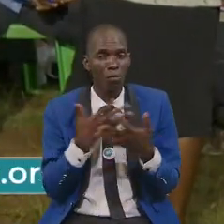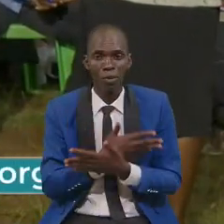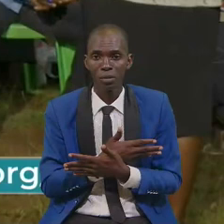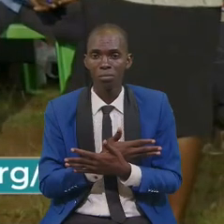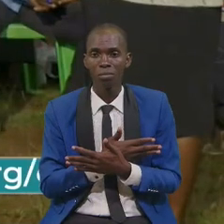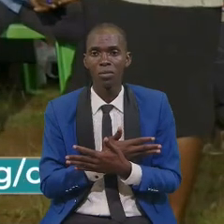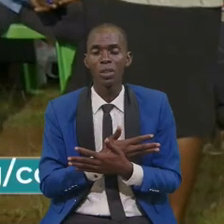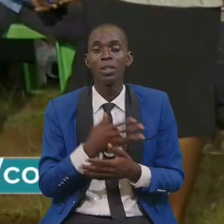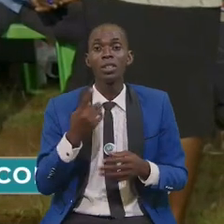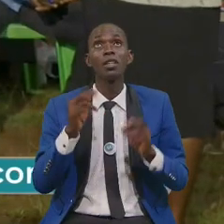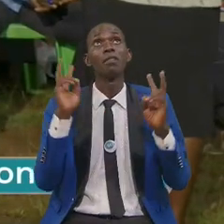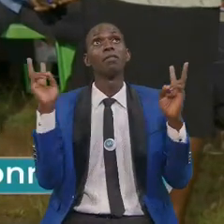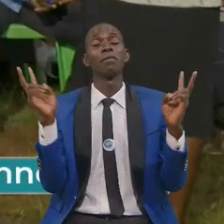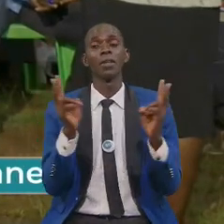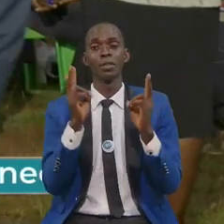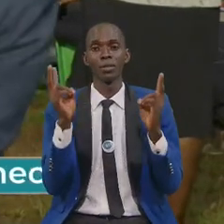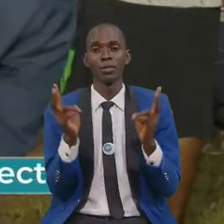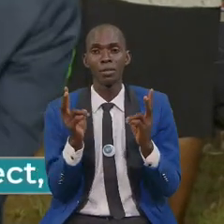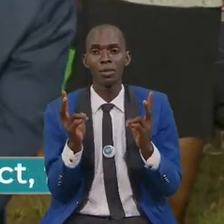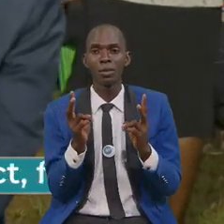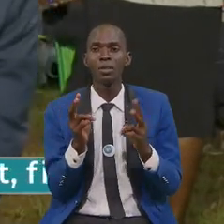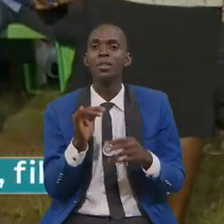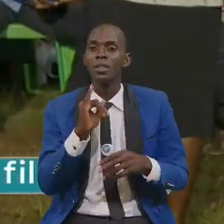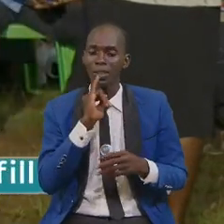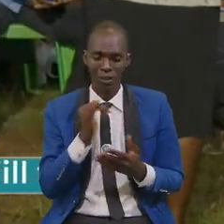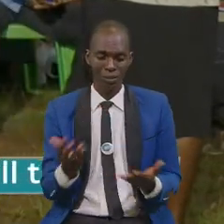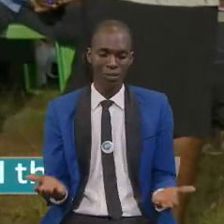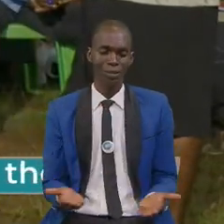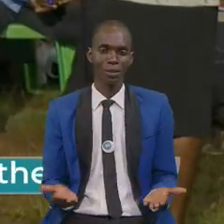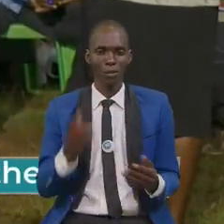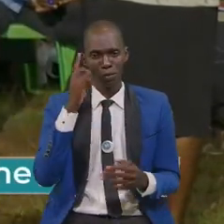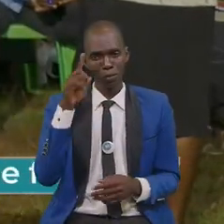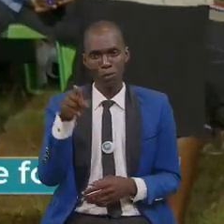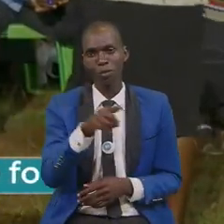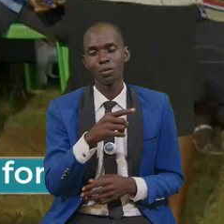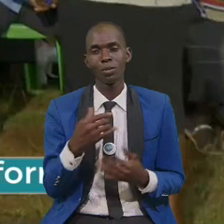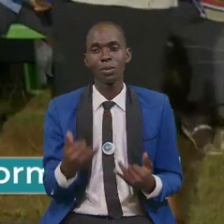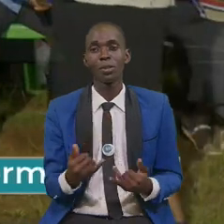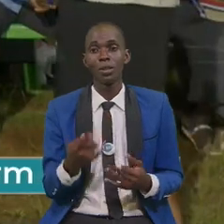The victory is here already. The battle is won.